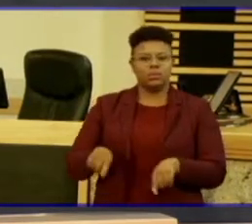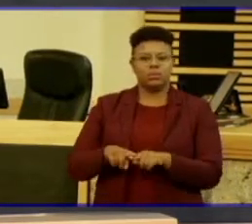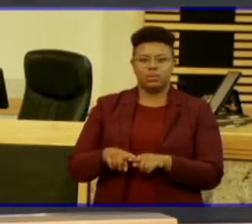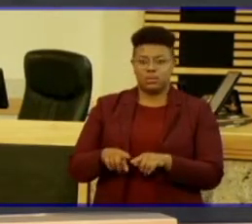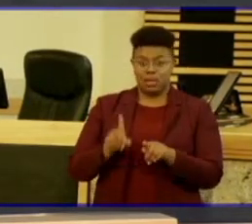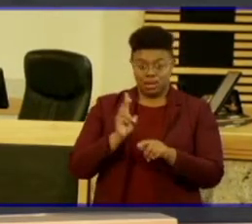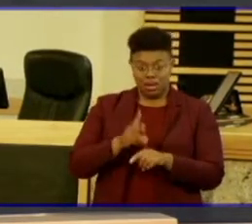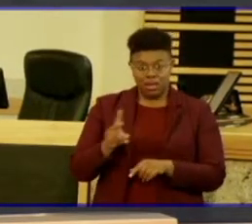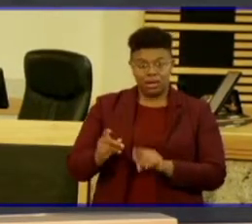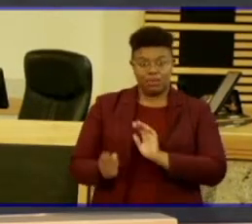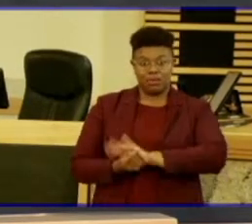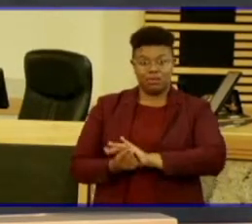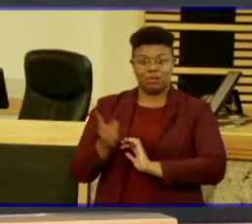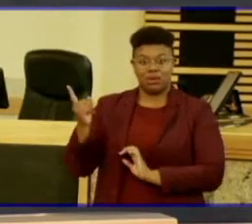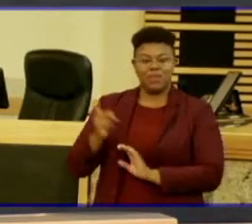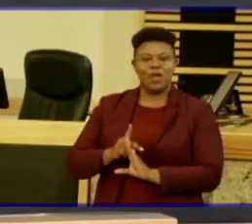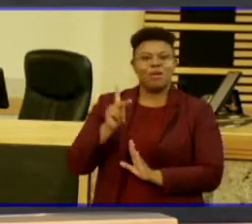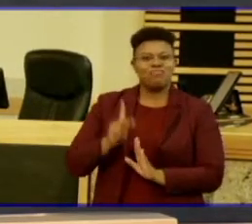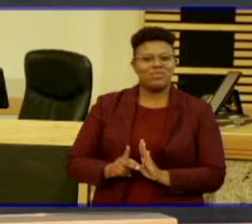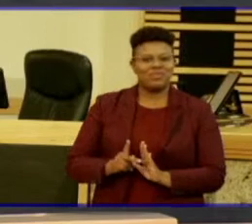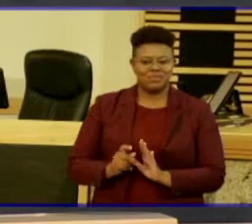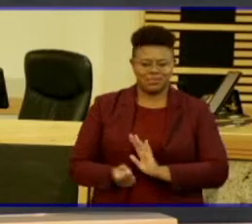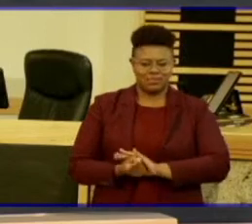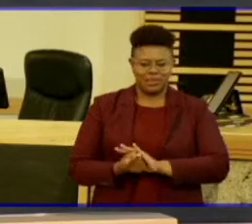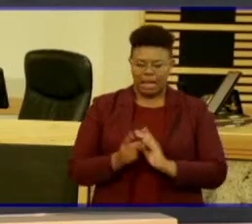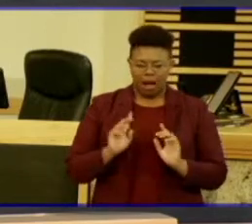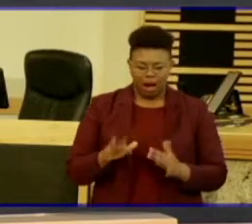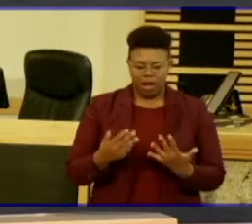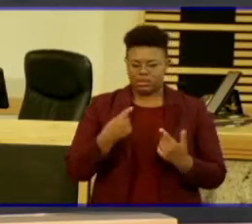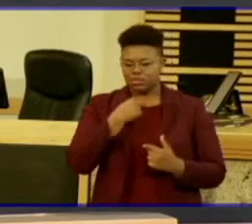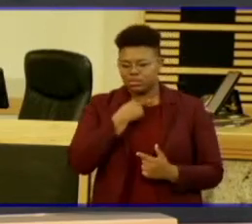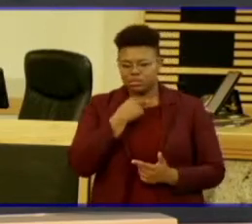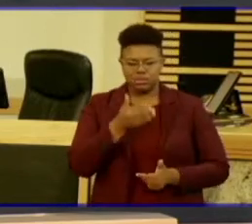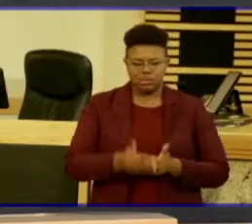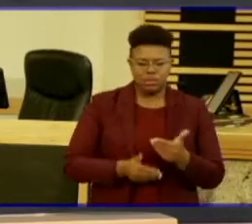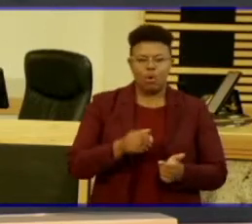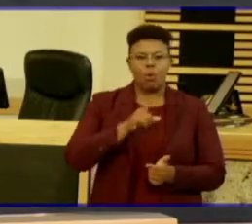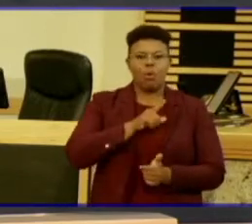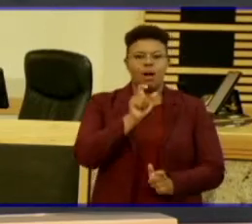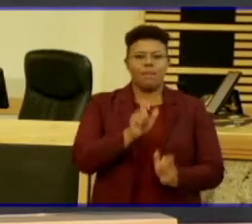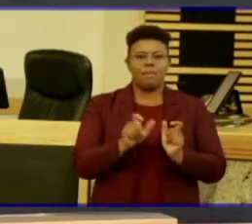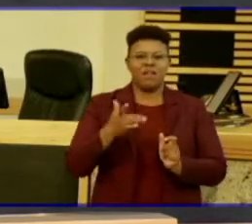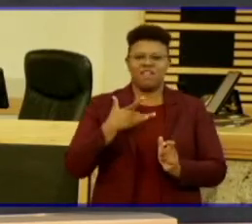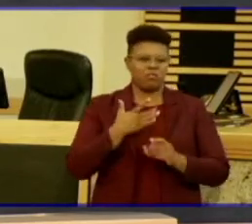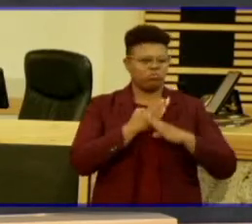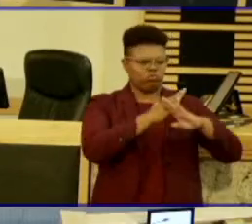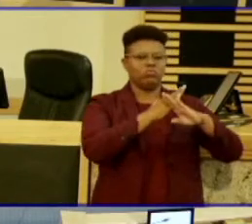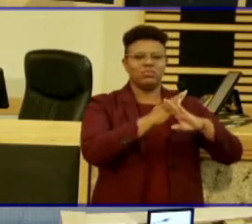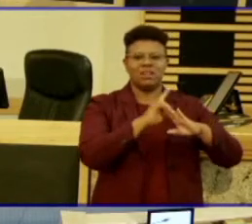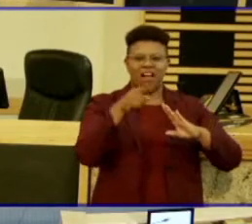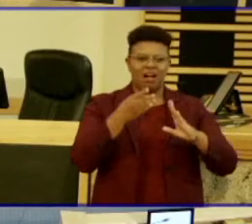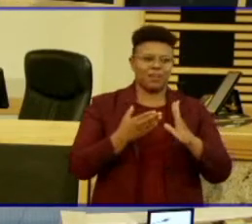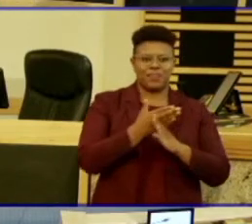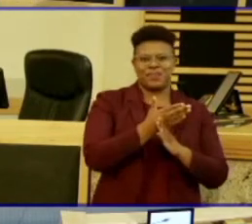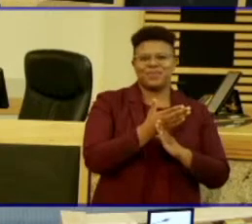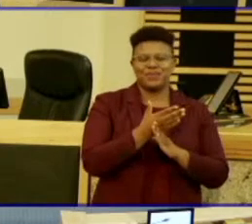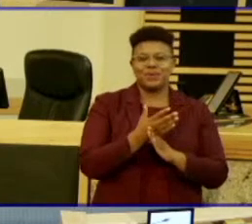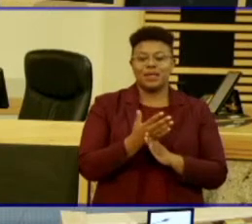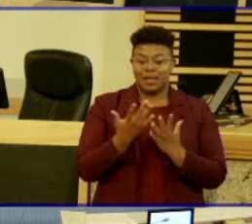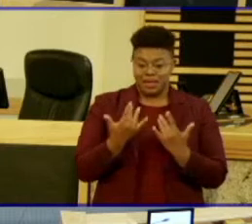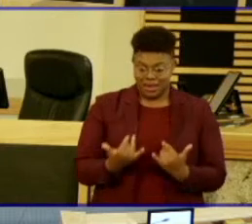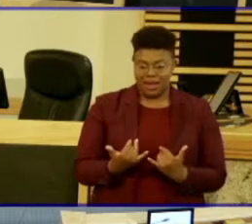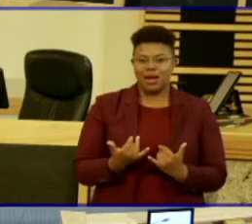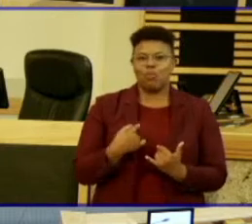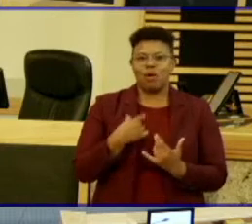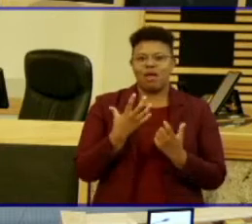eMthendu Bridge yoba iprojekthi iseyiqala ingakwazi ukuqala ngenxa yokuba abantu bevala i-sites. We are therefore constructing